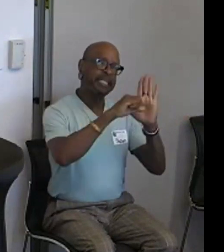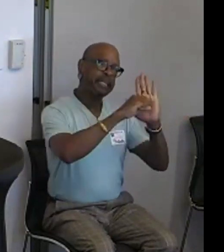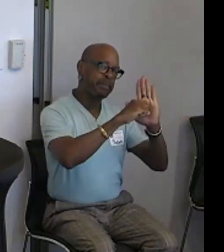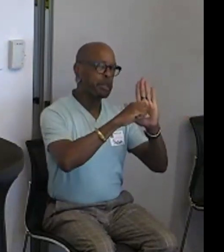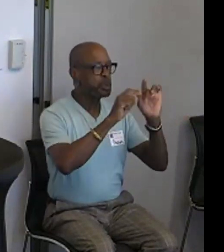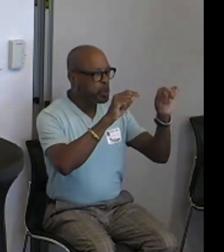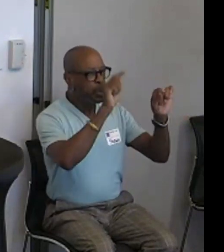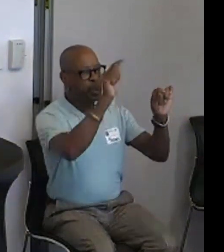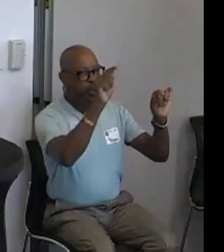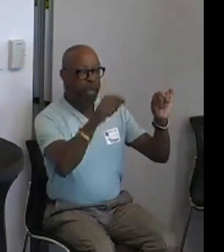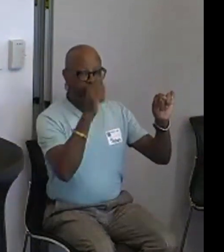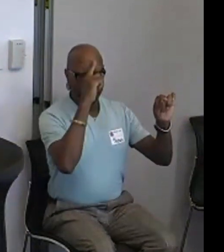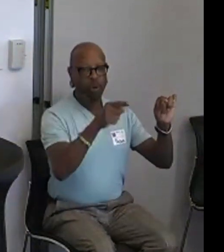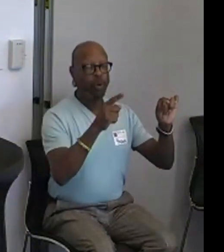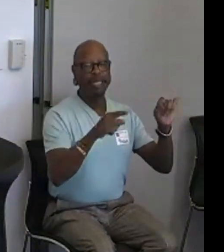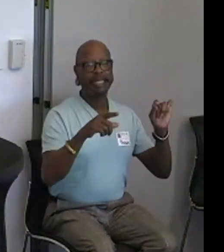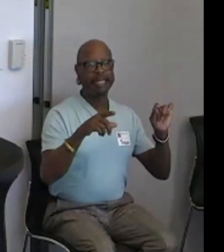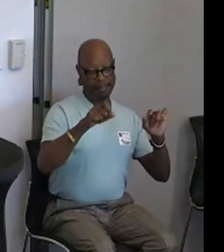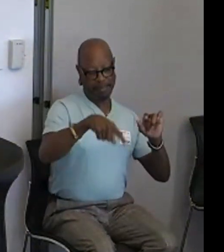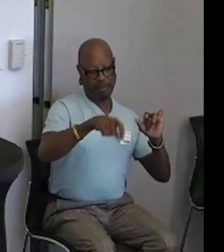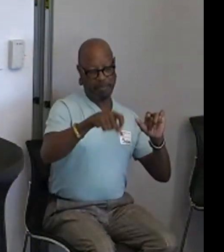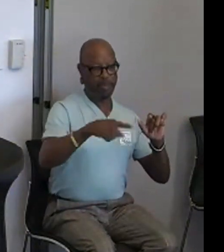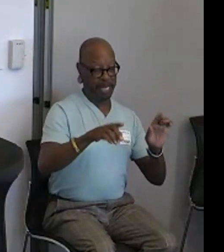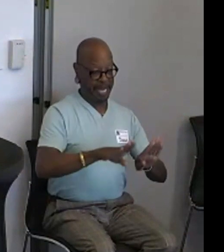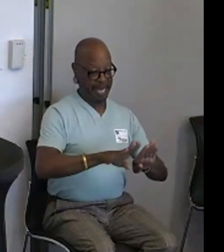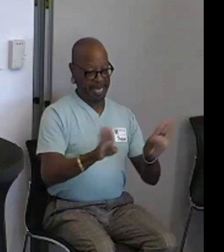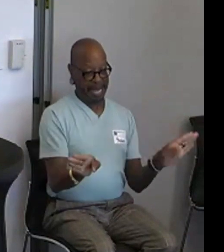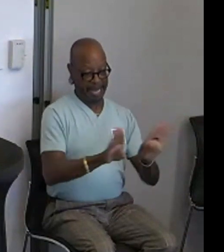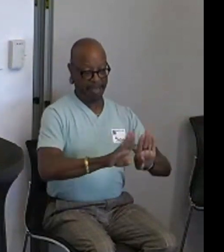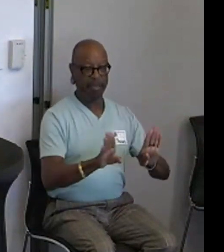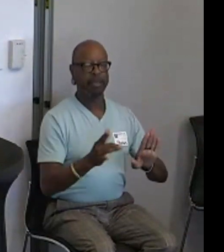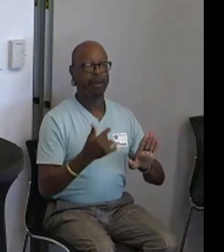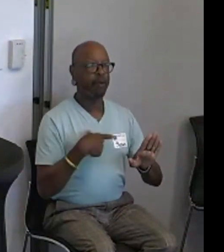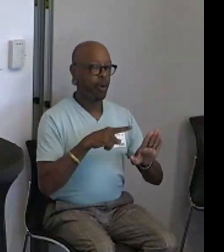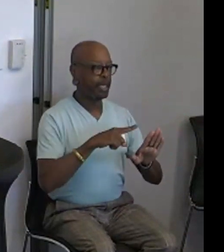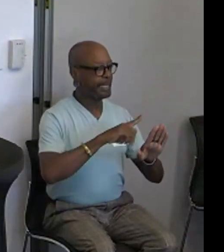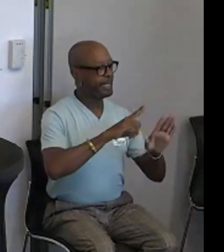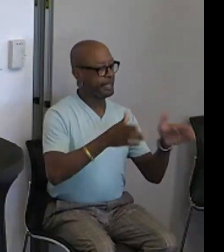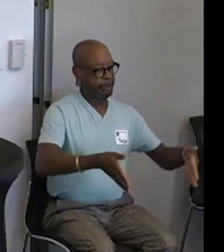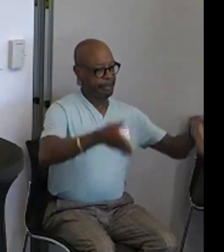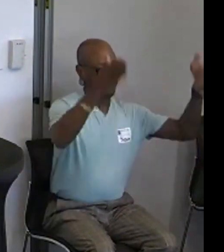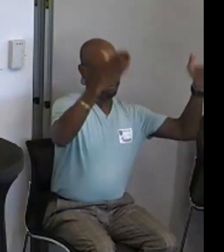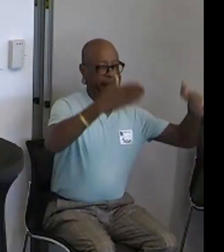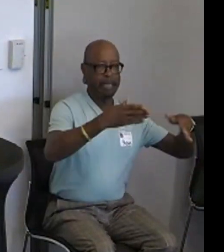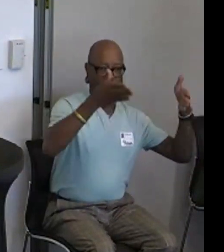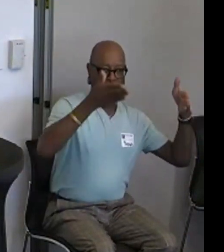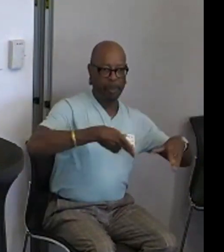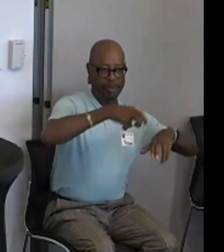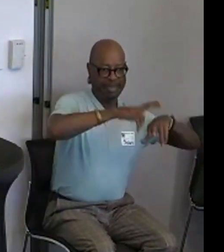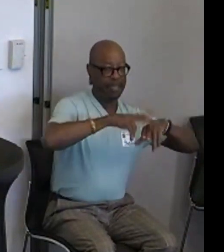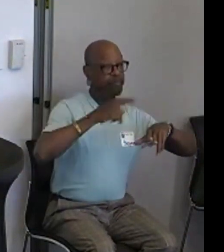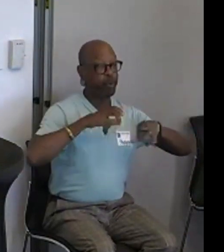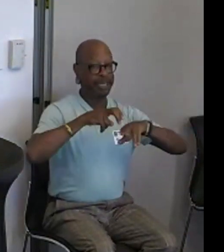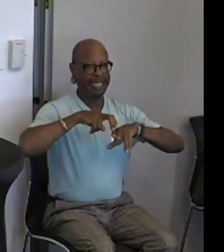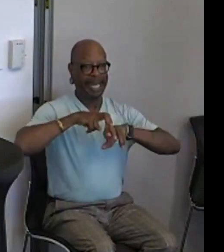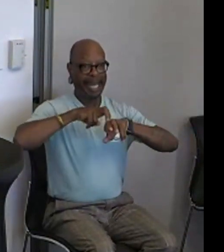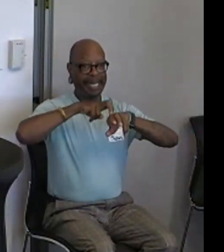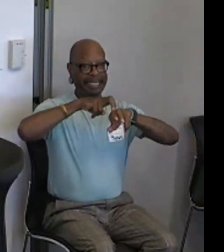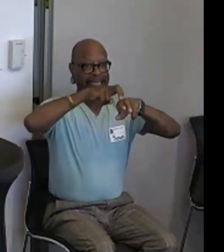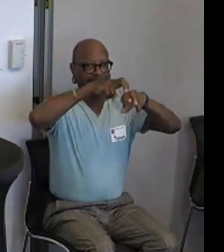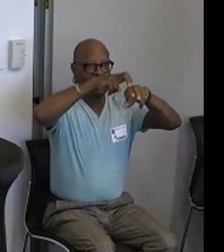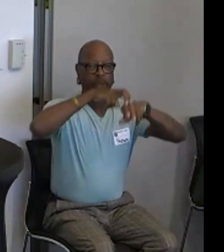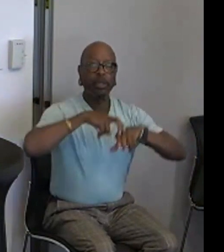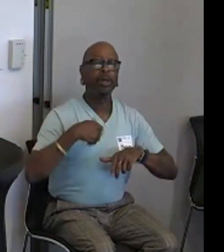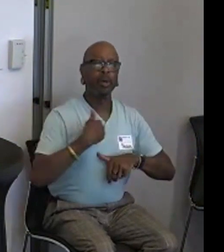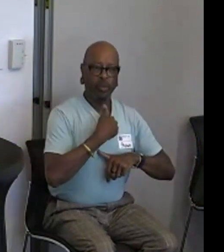they've got symbols for the fare gates, for the station agent booth, for the stairs, for the escalators. And as we've said several